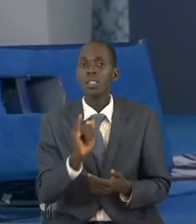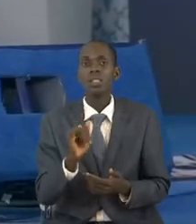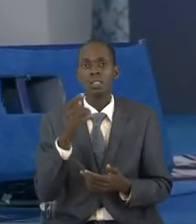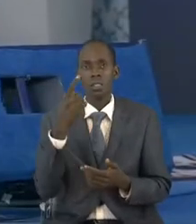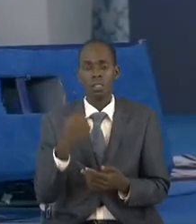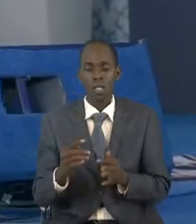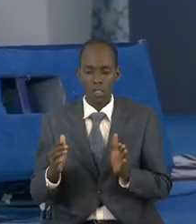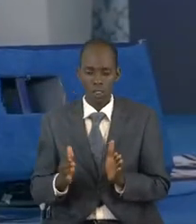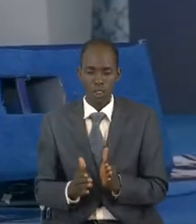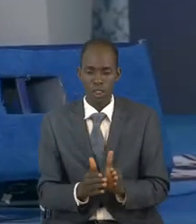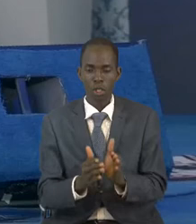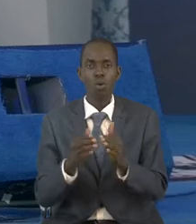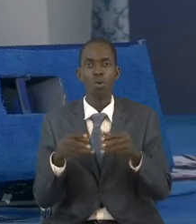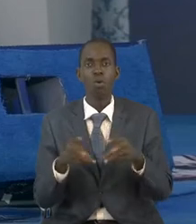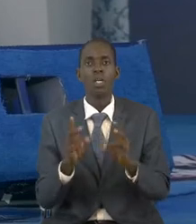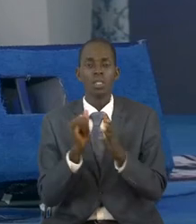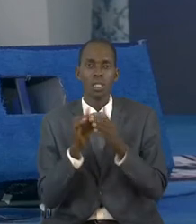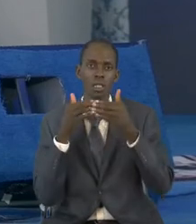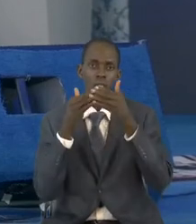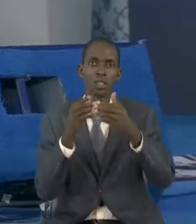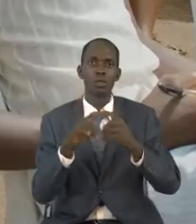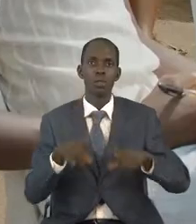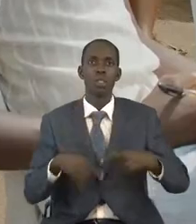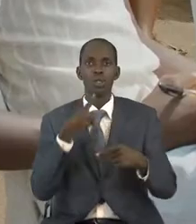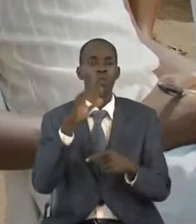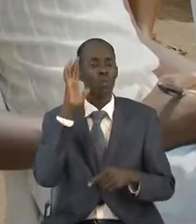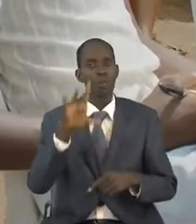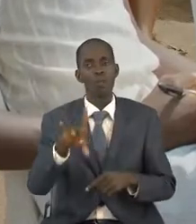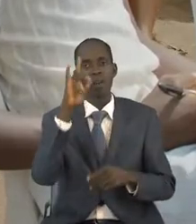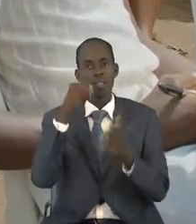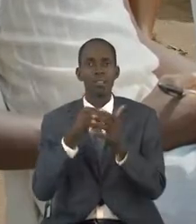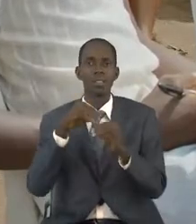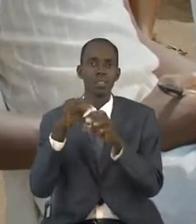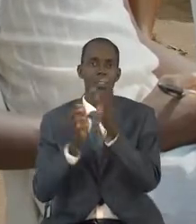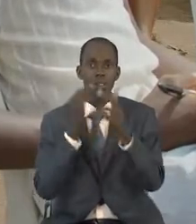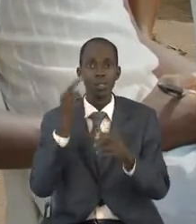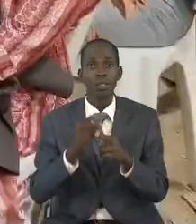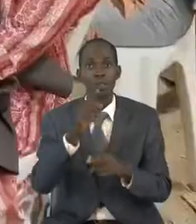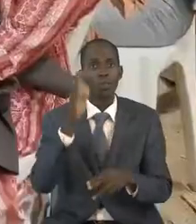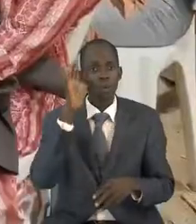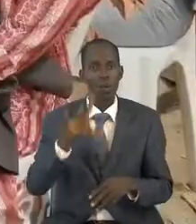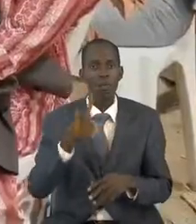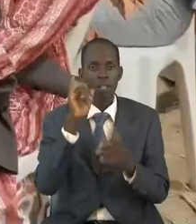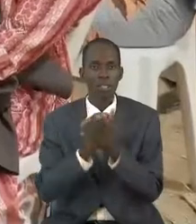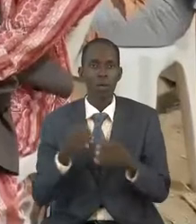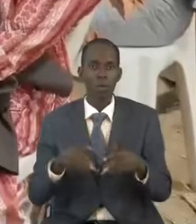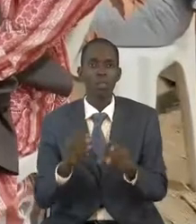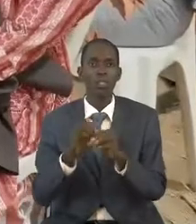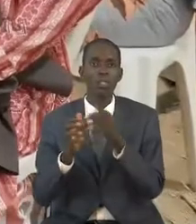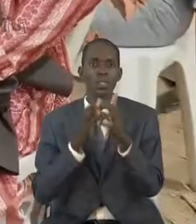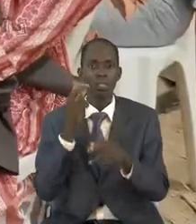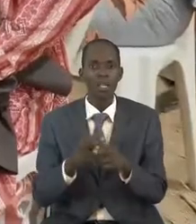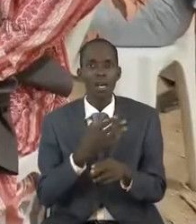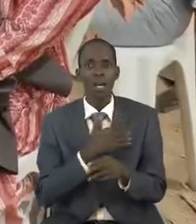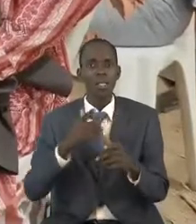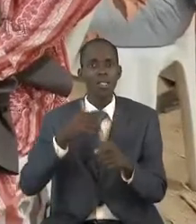way that leads to life. You will find it. I said you'll find that way. And then with